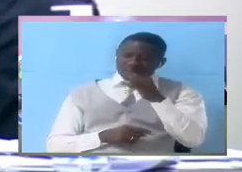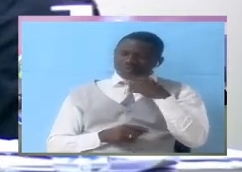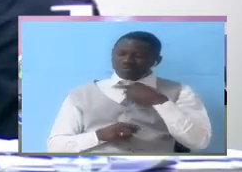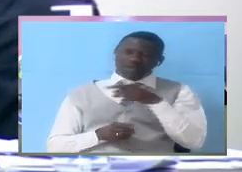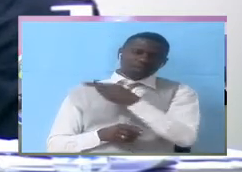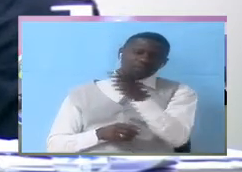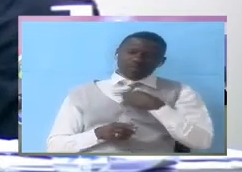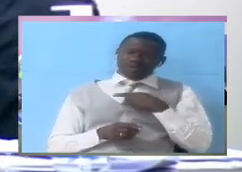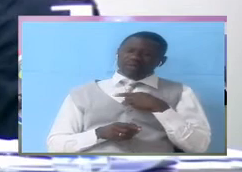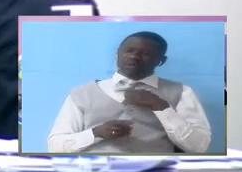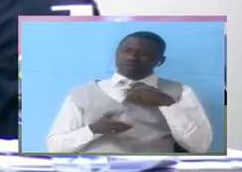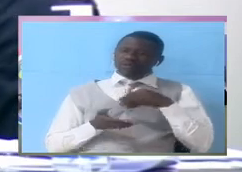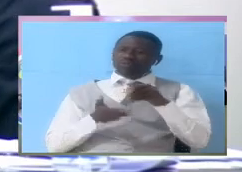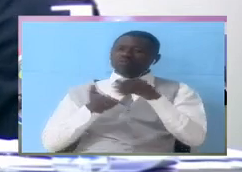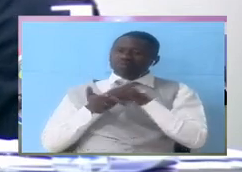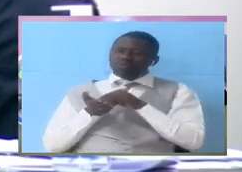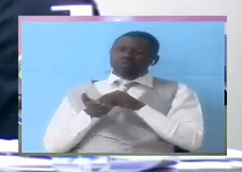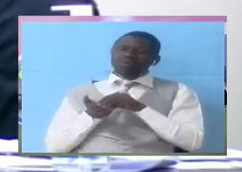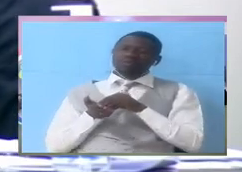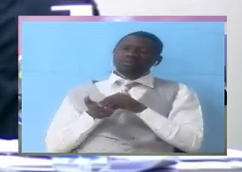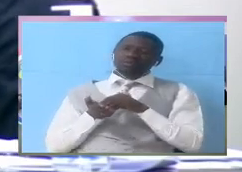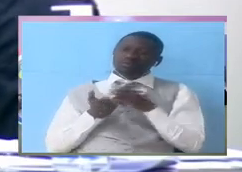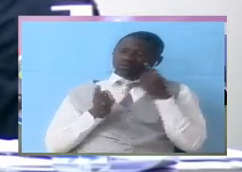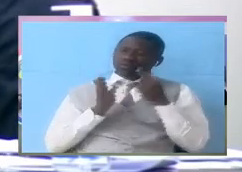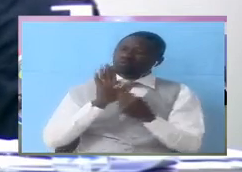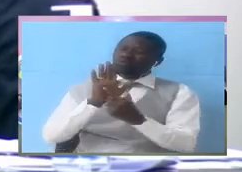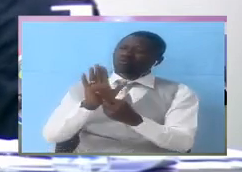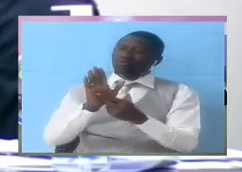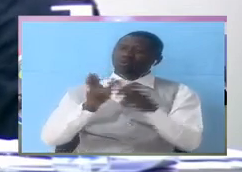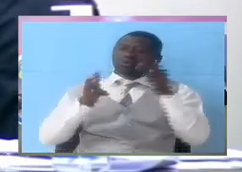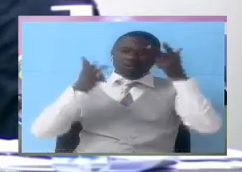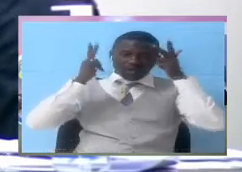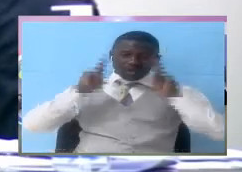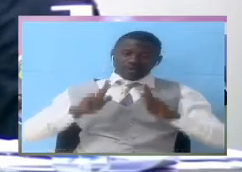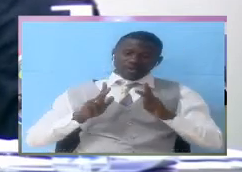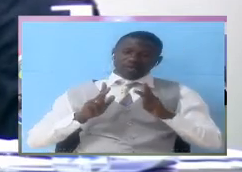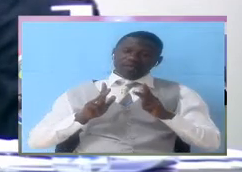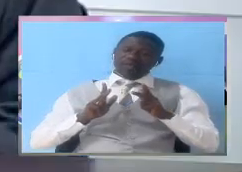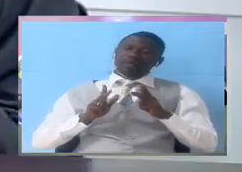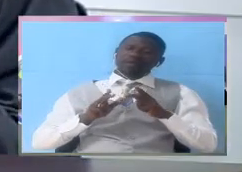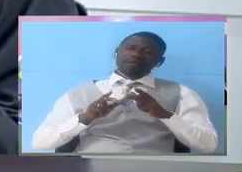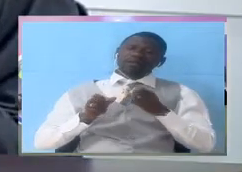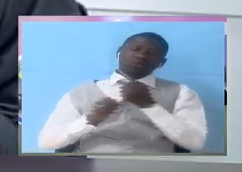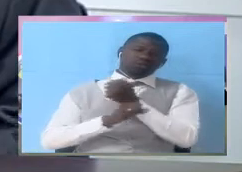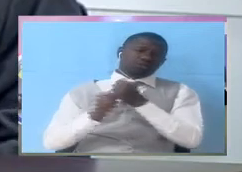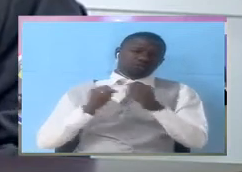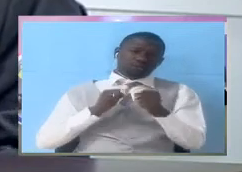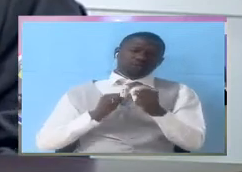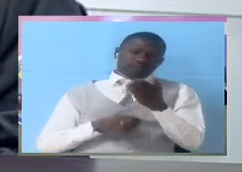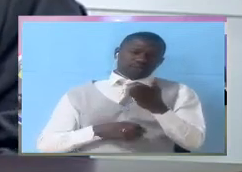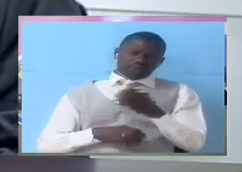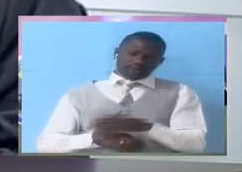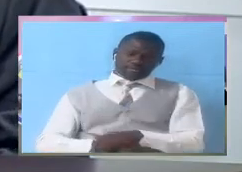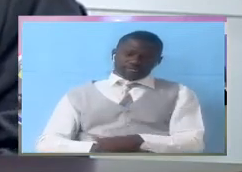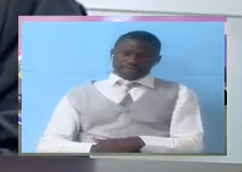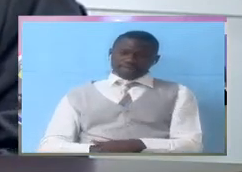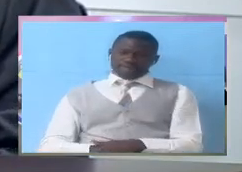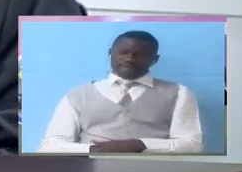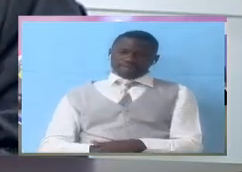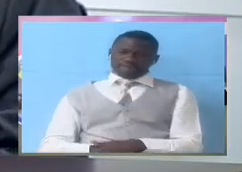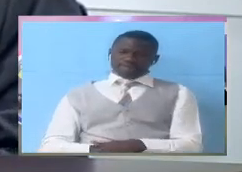consequences. Mr. Sambou, li xibar la bo xamne ci ay gestu lañ ko jëlé ci la faxé ko pour jël